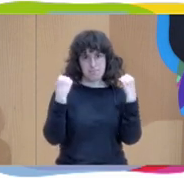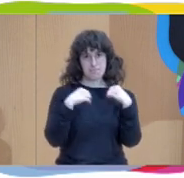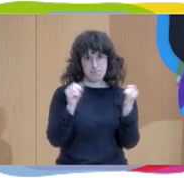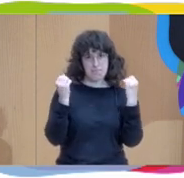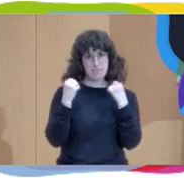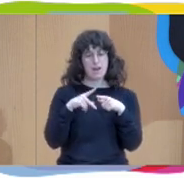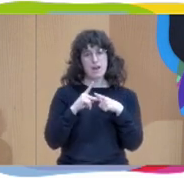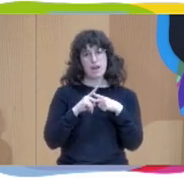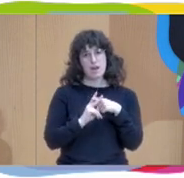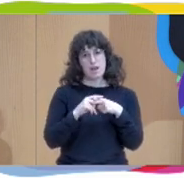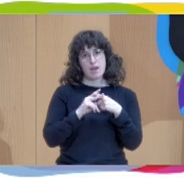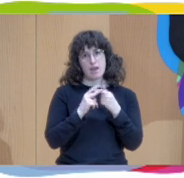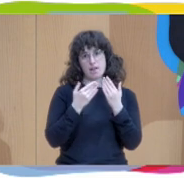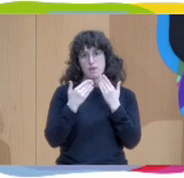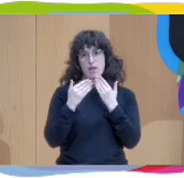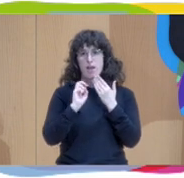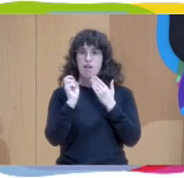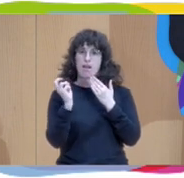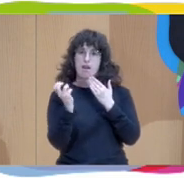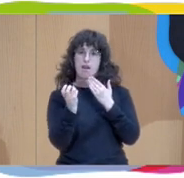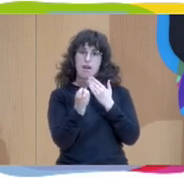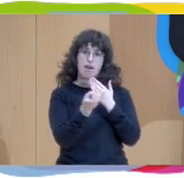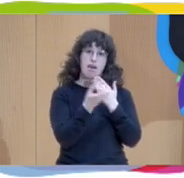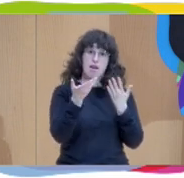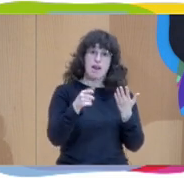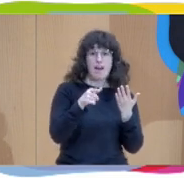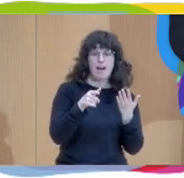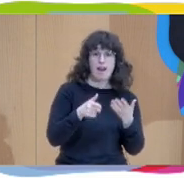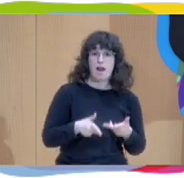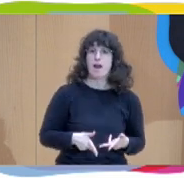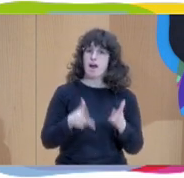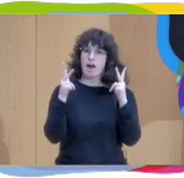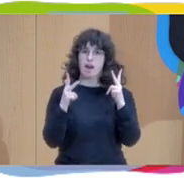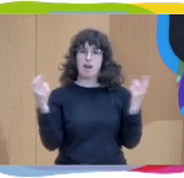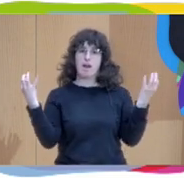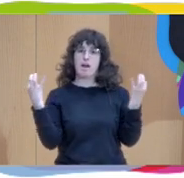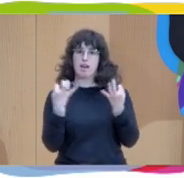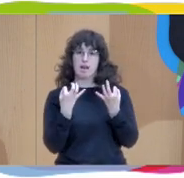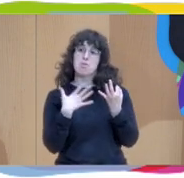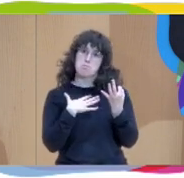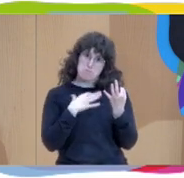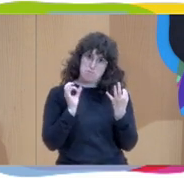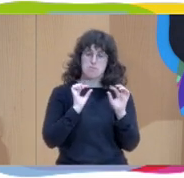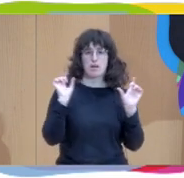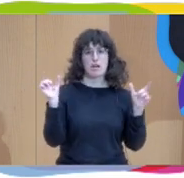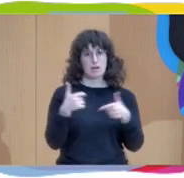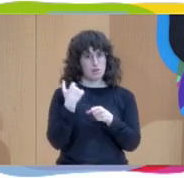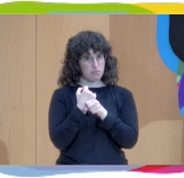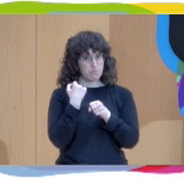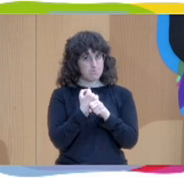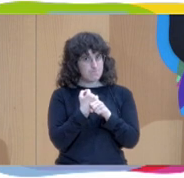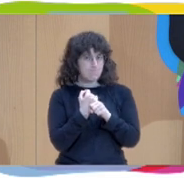which you are having in workplaces into dialogical ones. And that happened in four